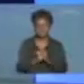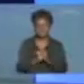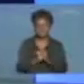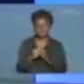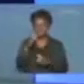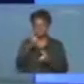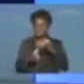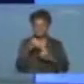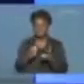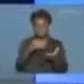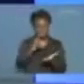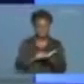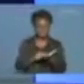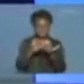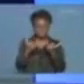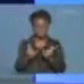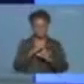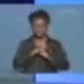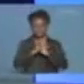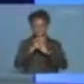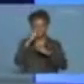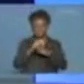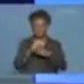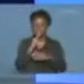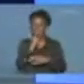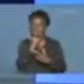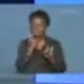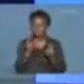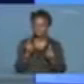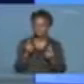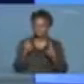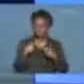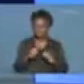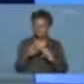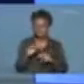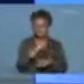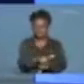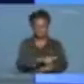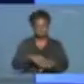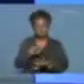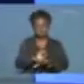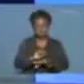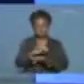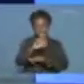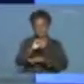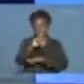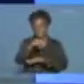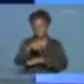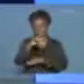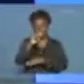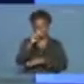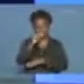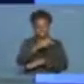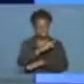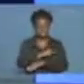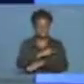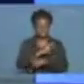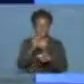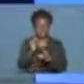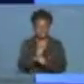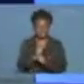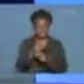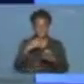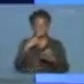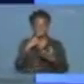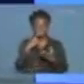In court news now, defendants in the corruption trial of Long Island MP Adrian Gibson got the results they were hoping